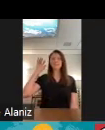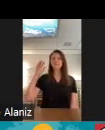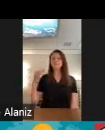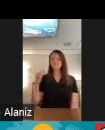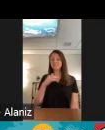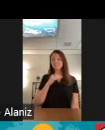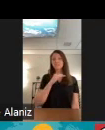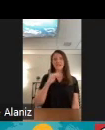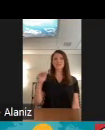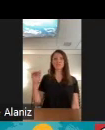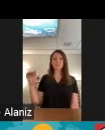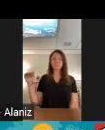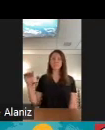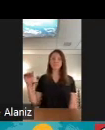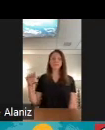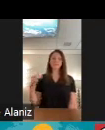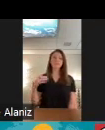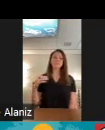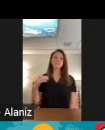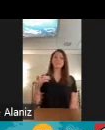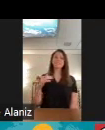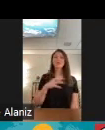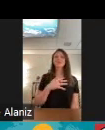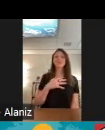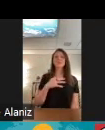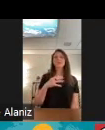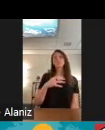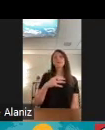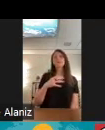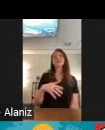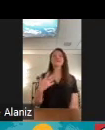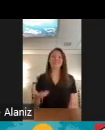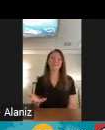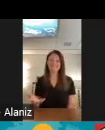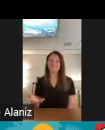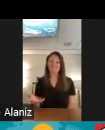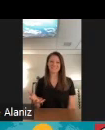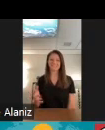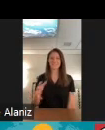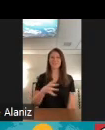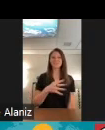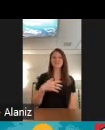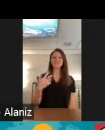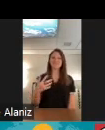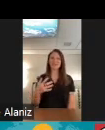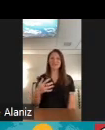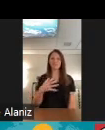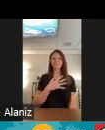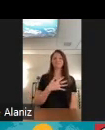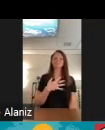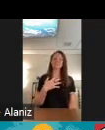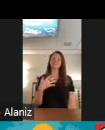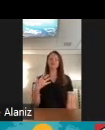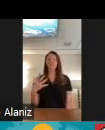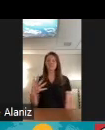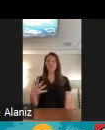the brain, it gets into an alpha wave state, which is where we are relaxed, basically. When you're having a lot of alpha waves,